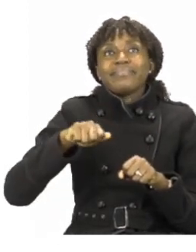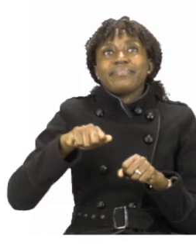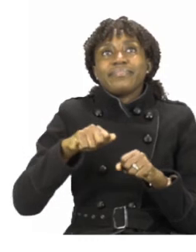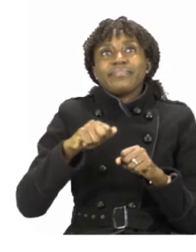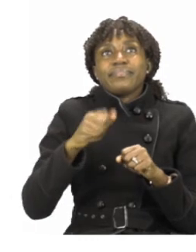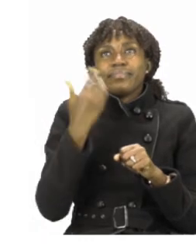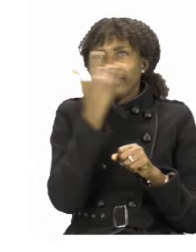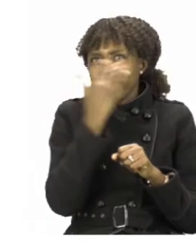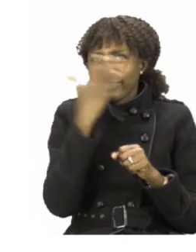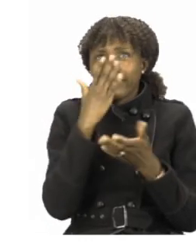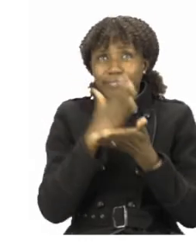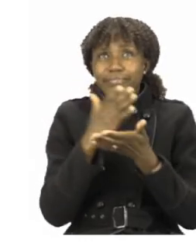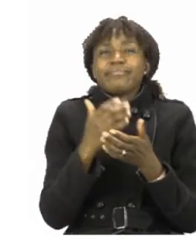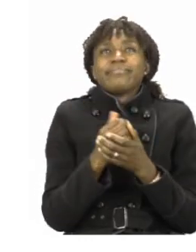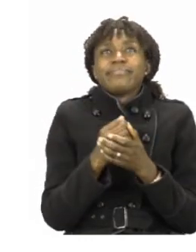onion,